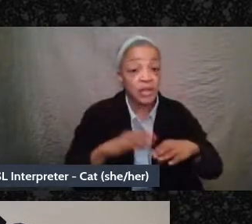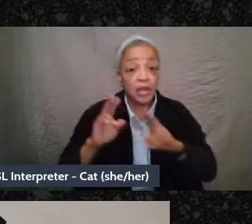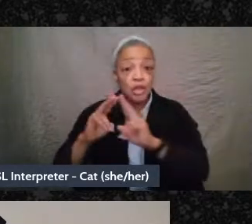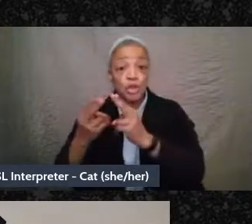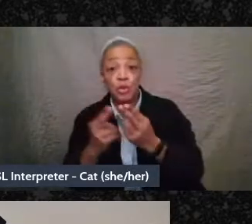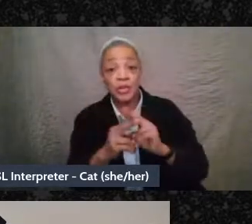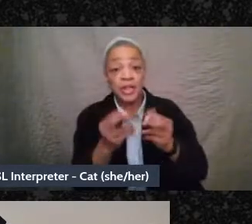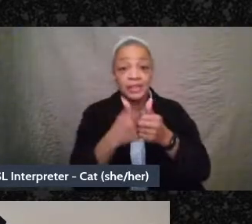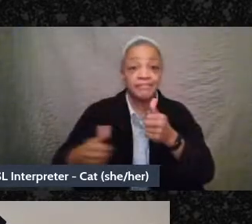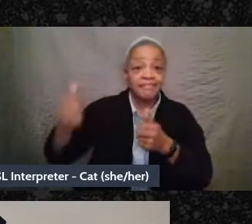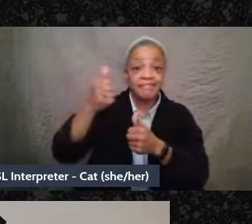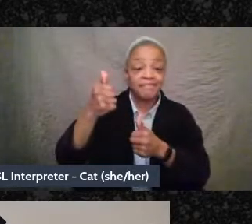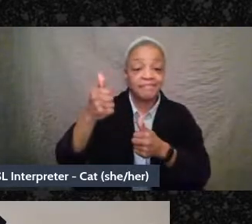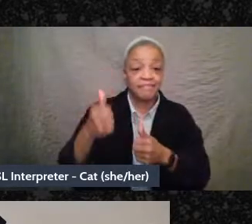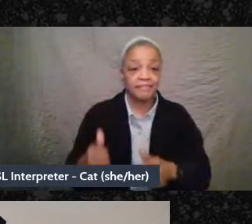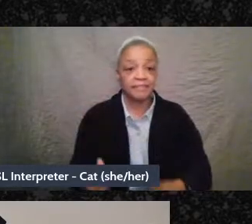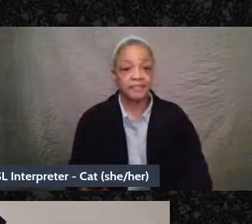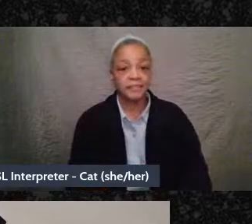I wanted to,